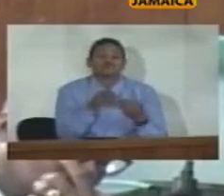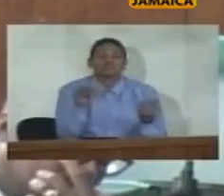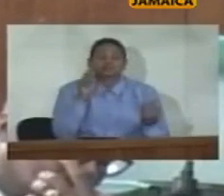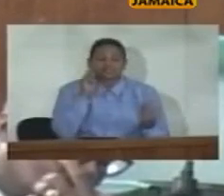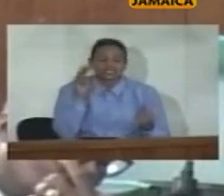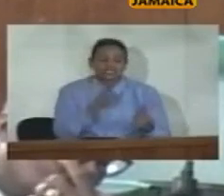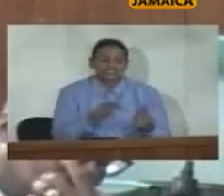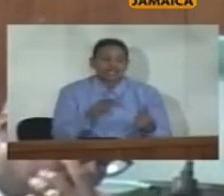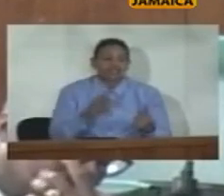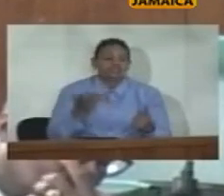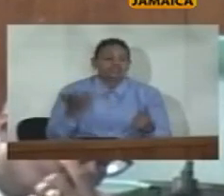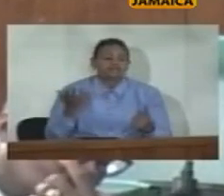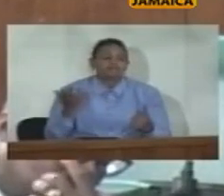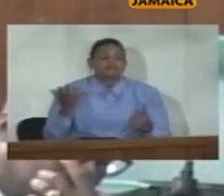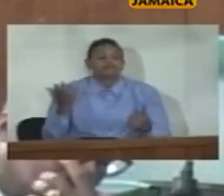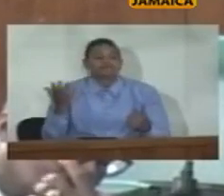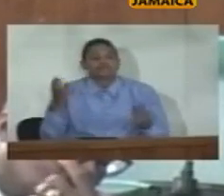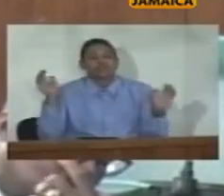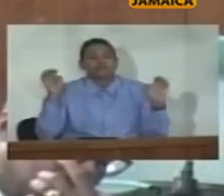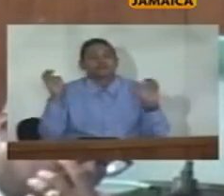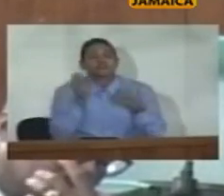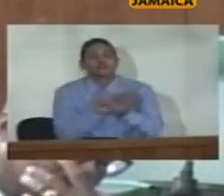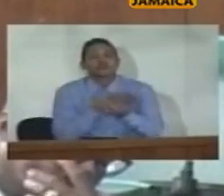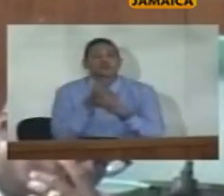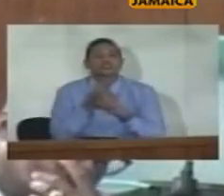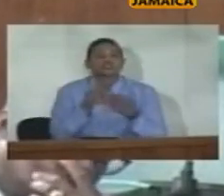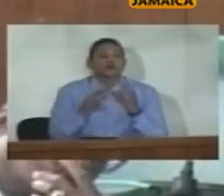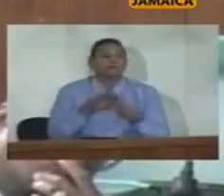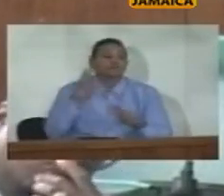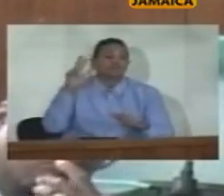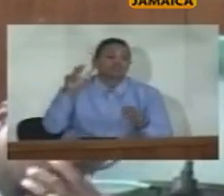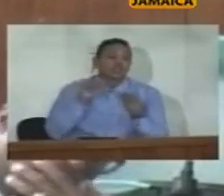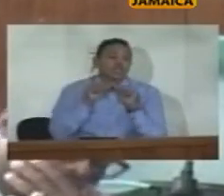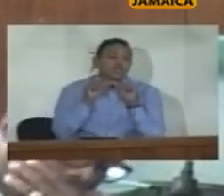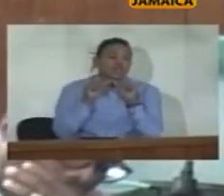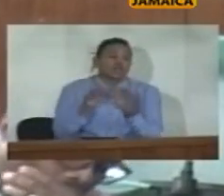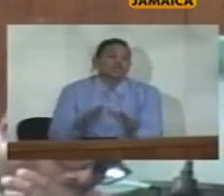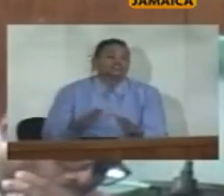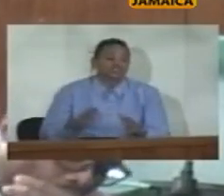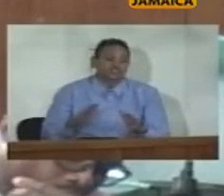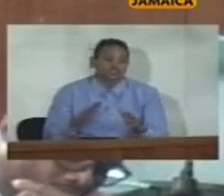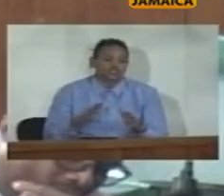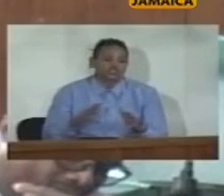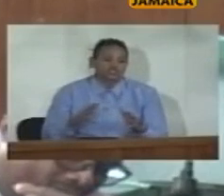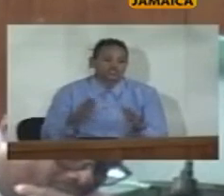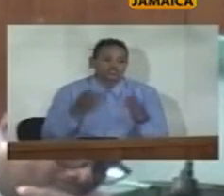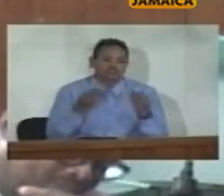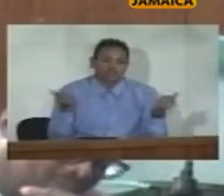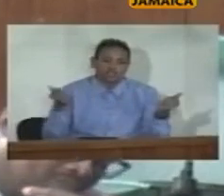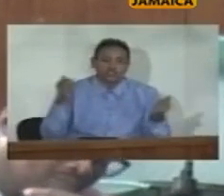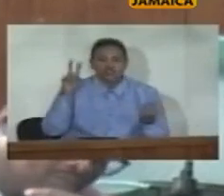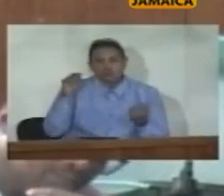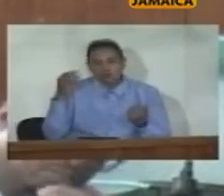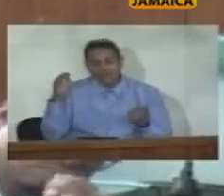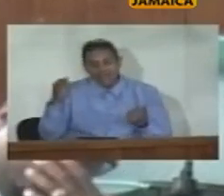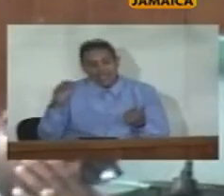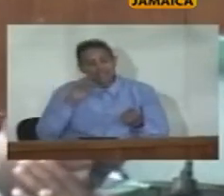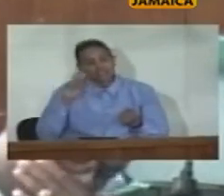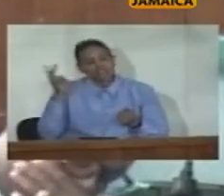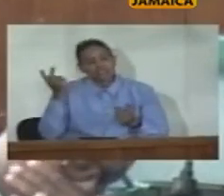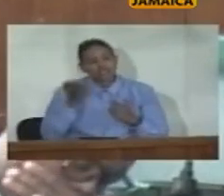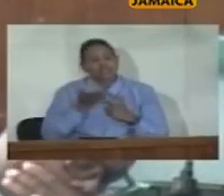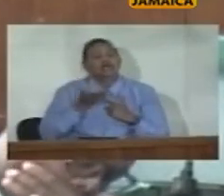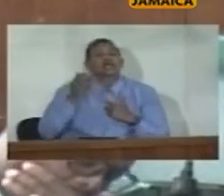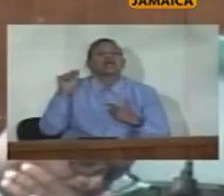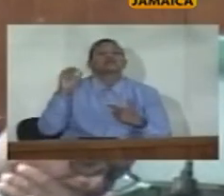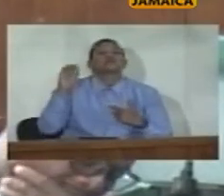resolution may be cited as the Emergency Powers number 3 Continuance number 3 Resolution 2019, and 2. The state